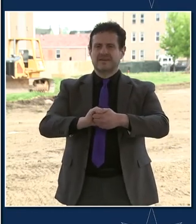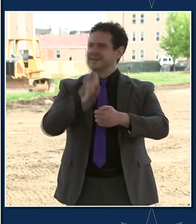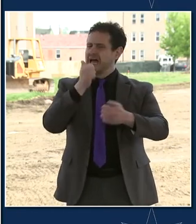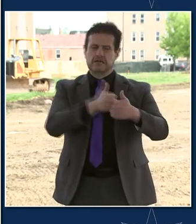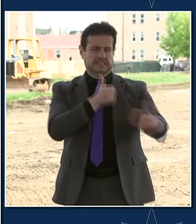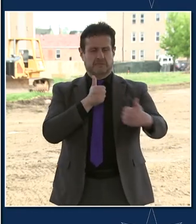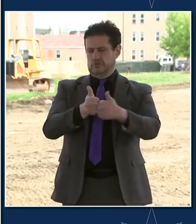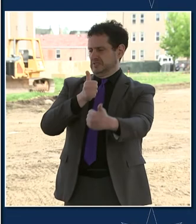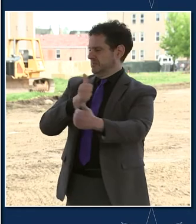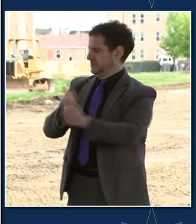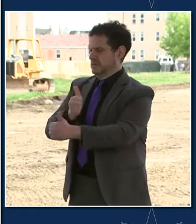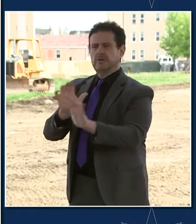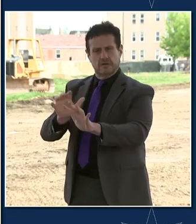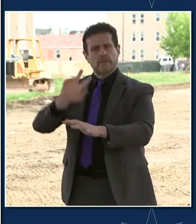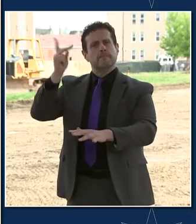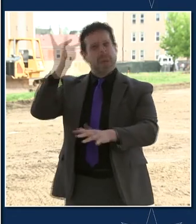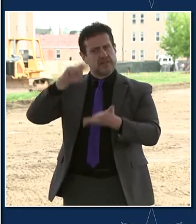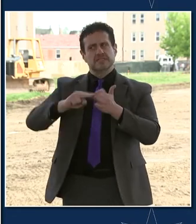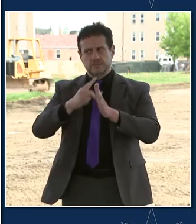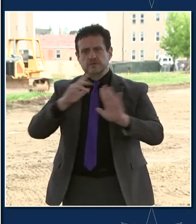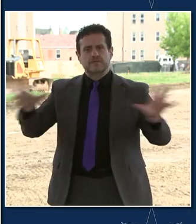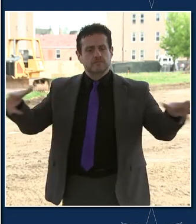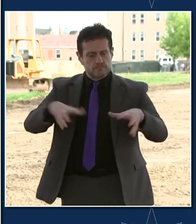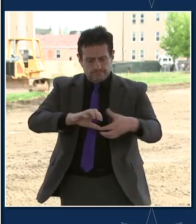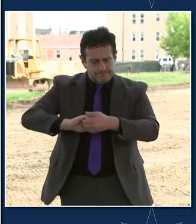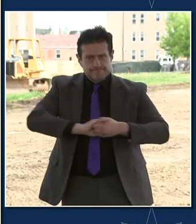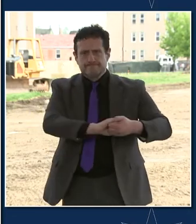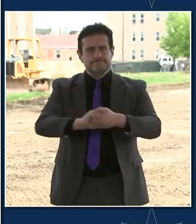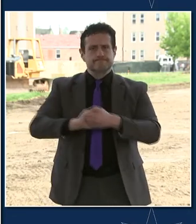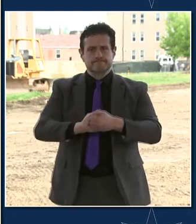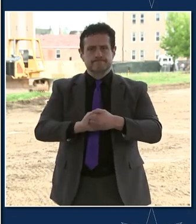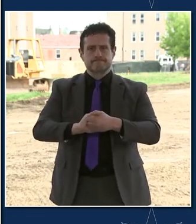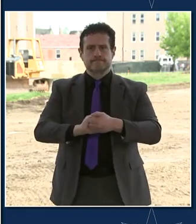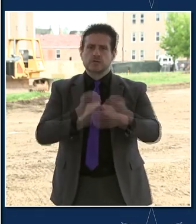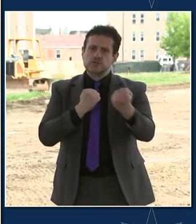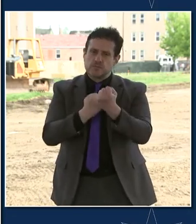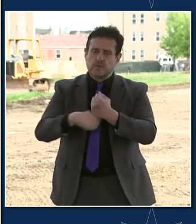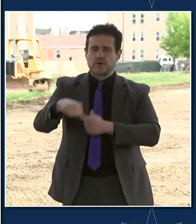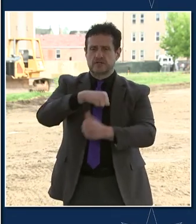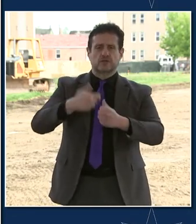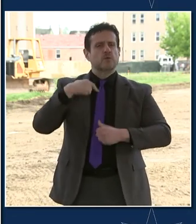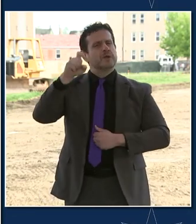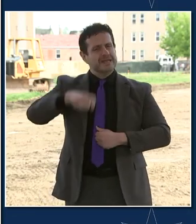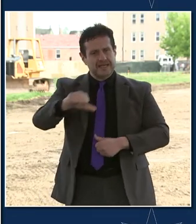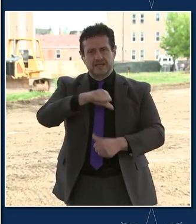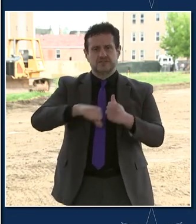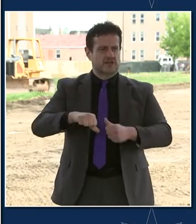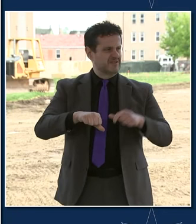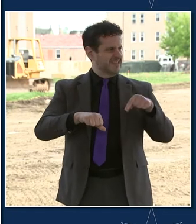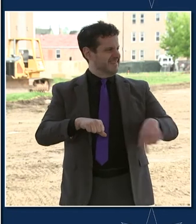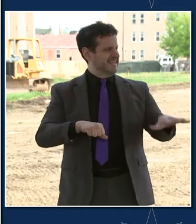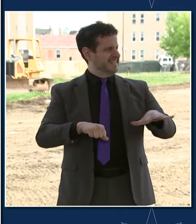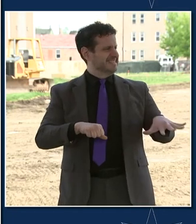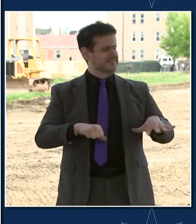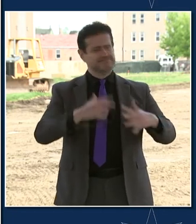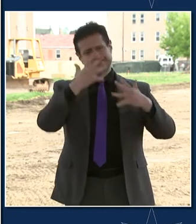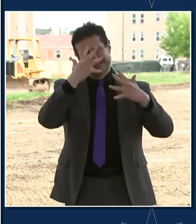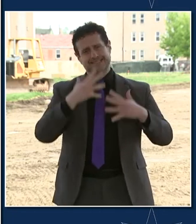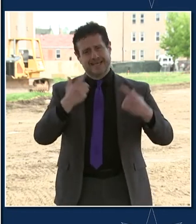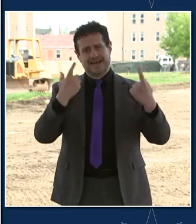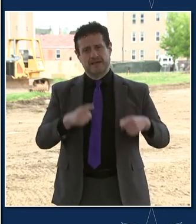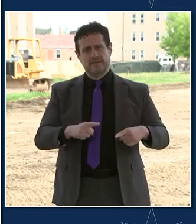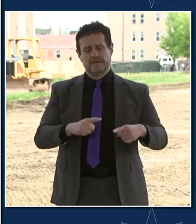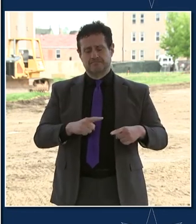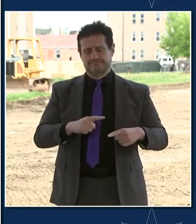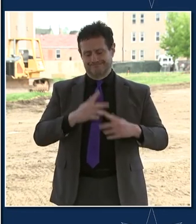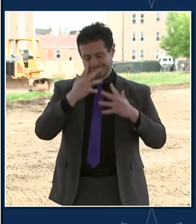together. We need each other. And a space like this, where such a tragedy has happened, and unfortunately, just